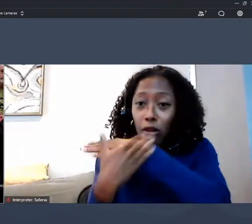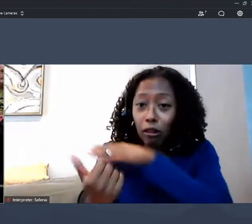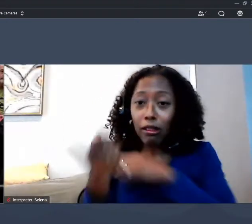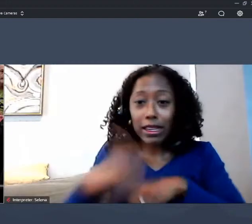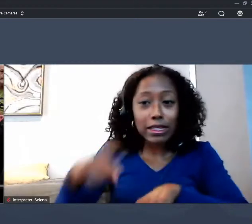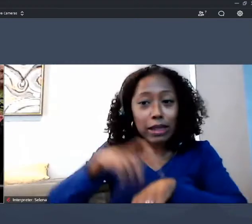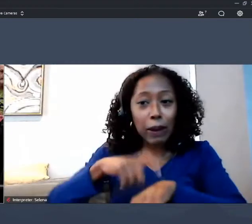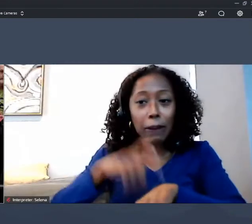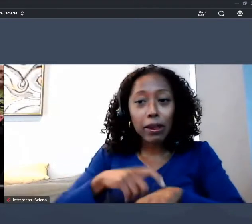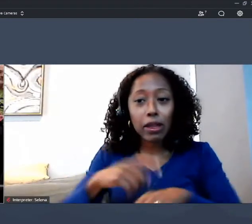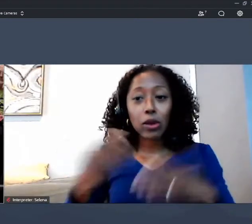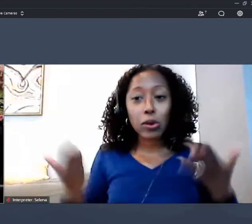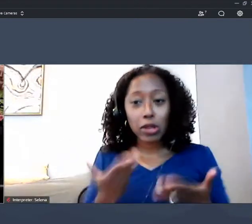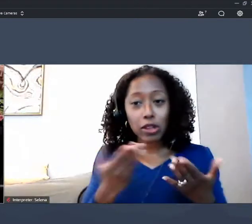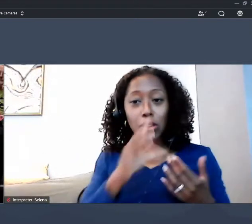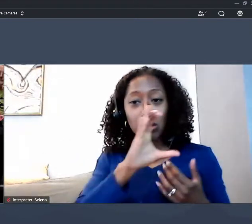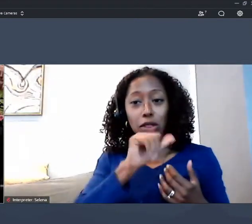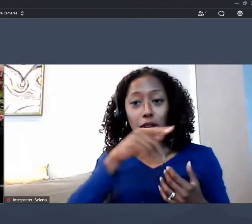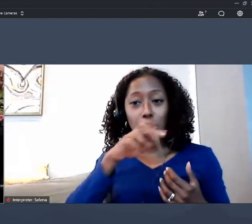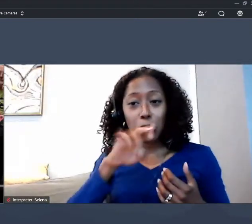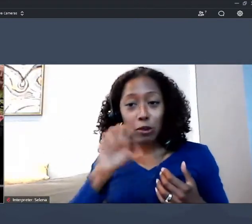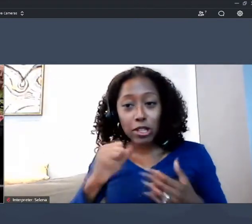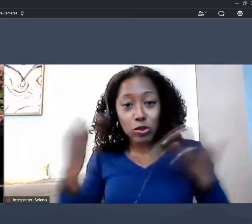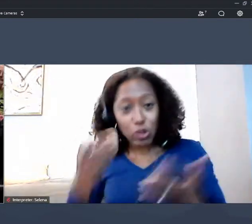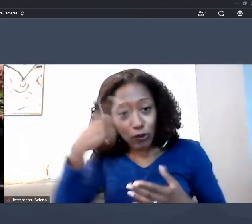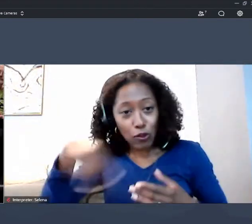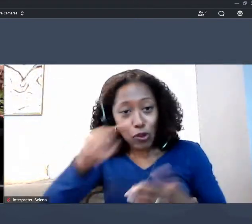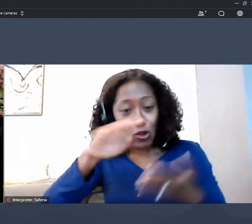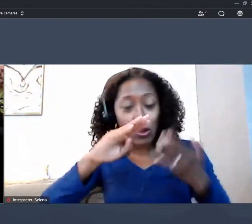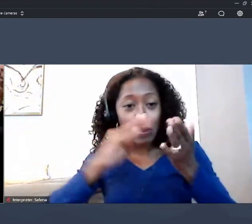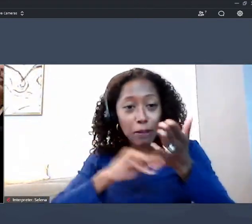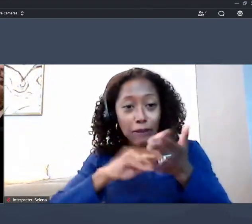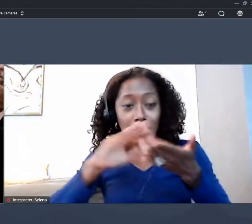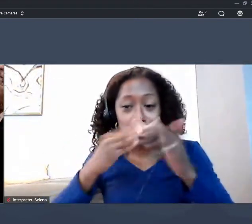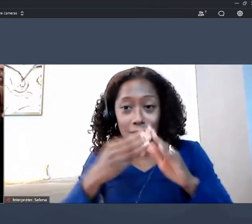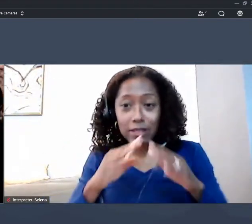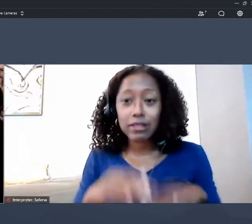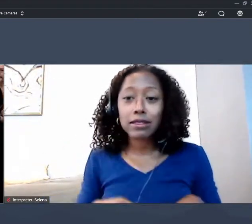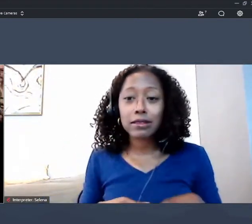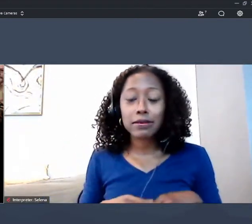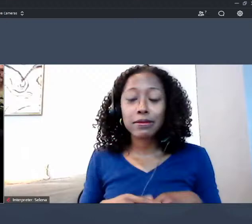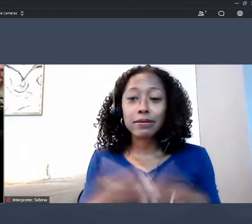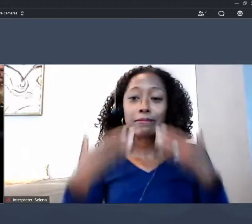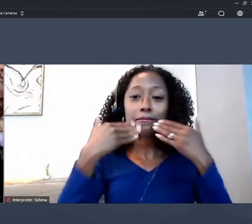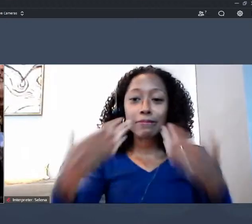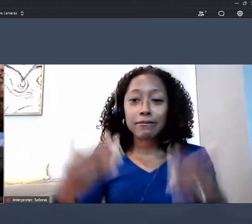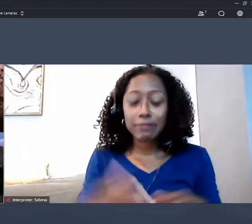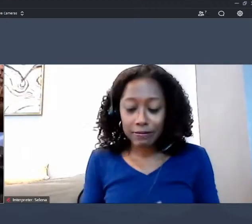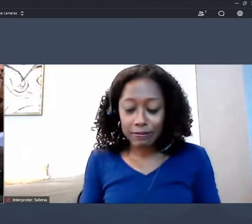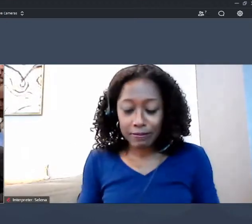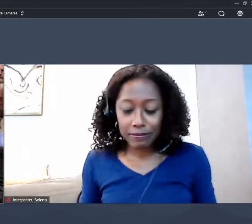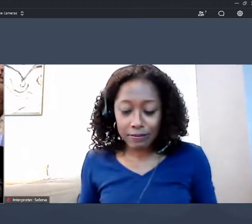anything, the Temprees are here for you, Memphis, Tennessee. All right.